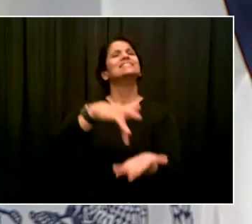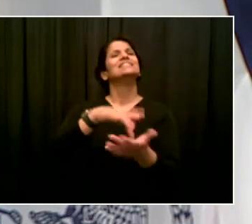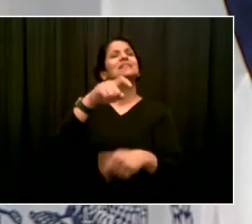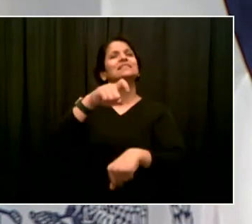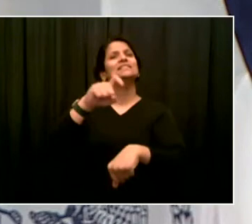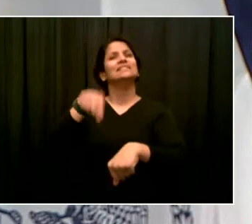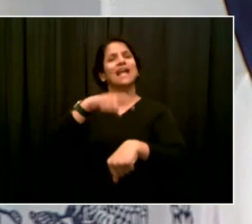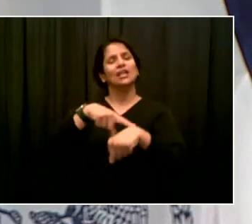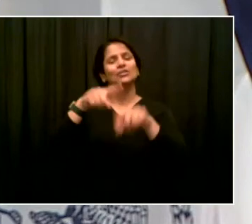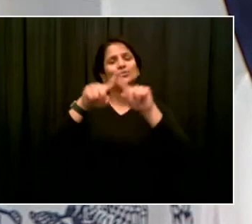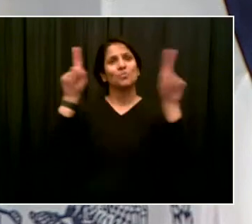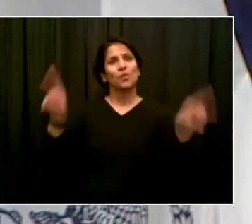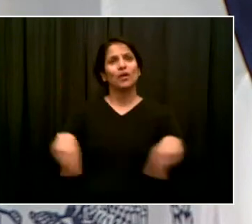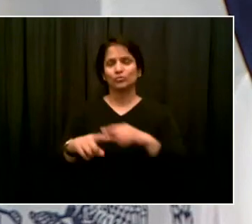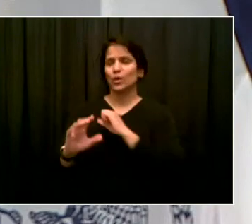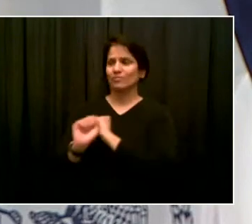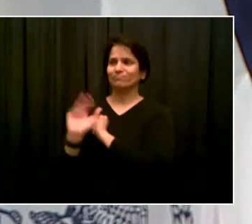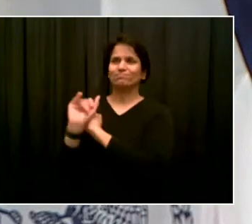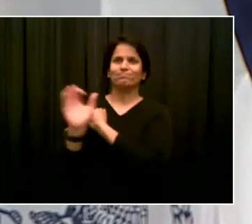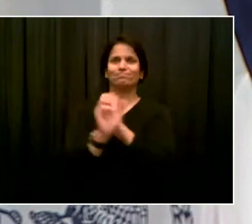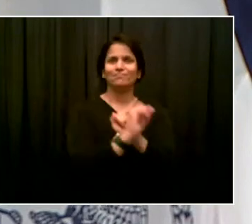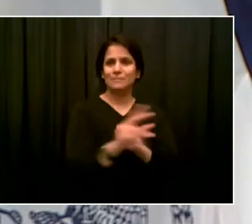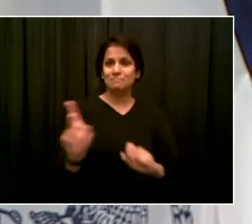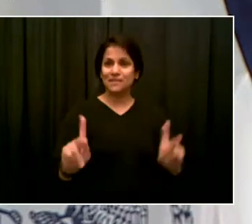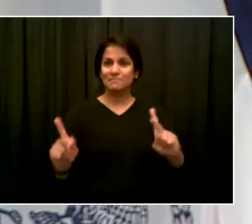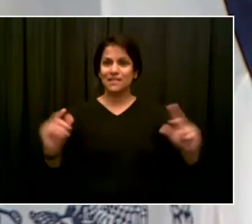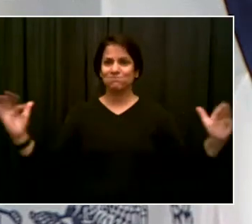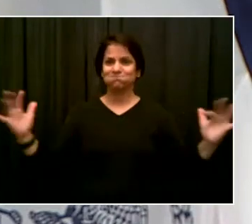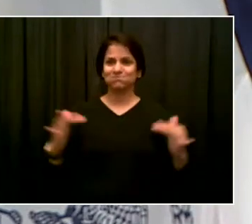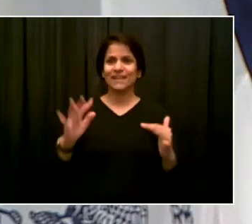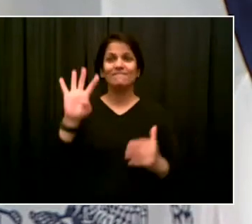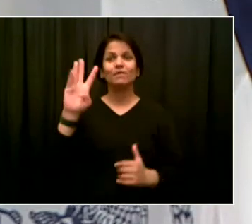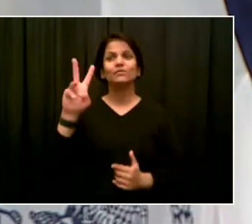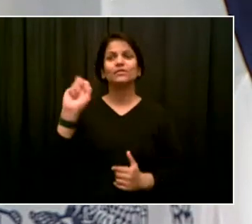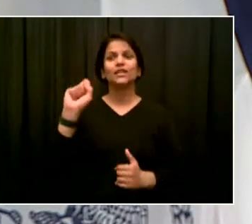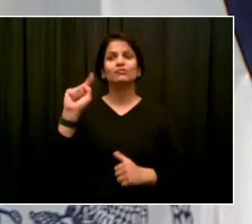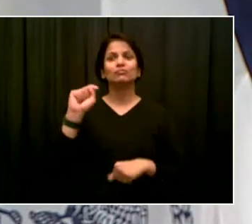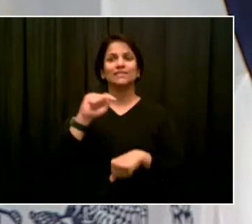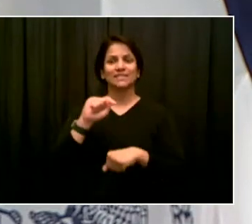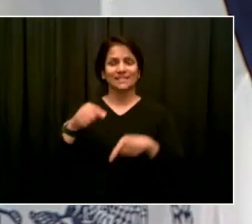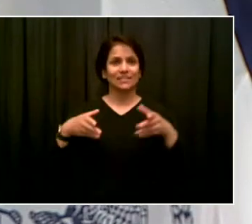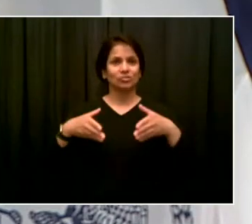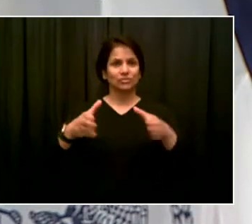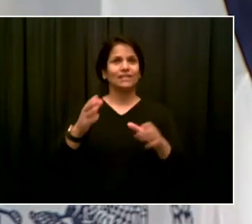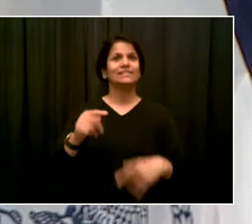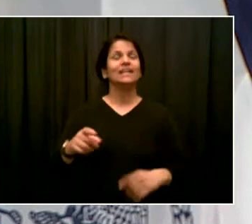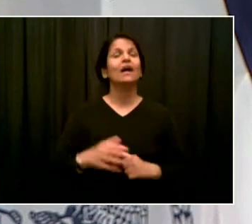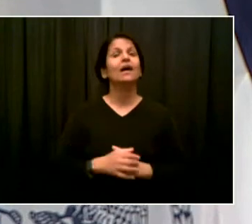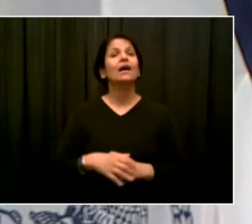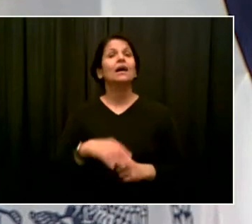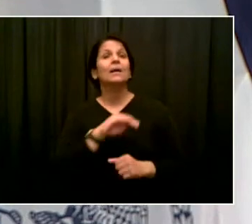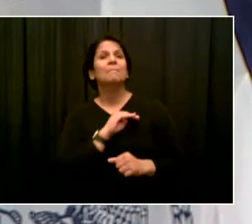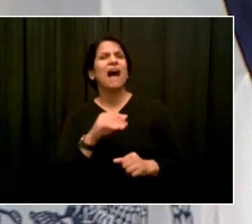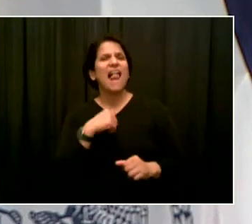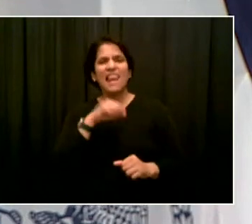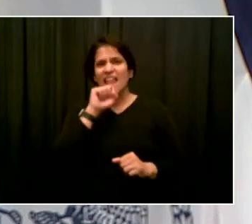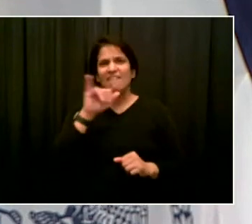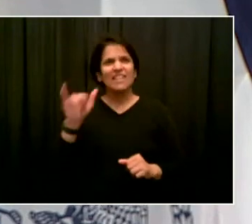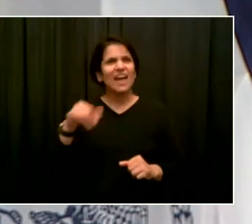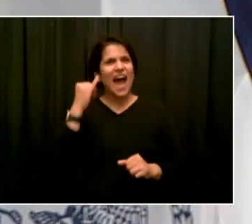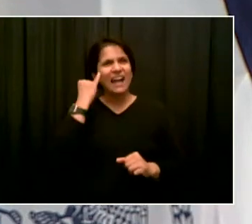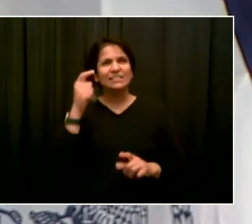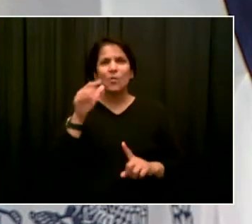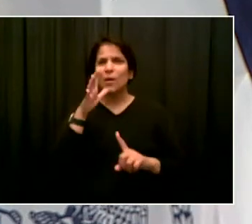vaccine. I love so that. I thought you should know that. We need to do more of that. We got to find her and thank her. But I think that's going to be a new job title for the city government: